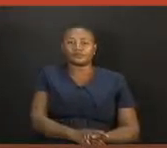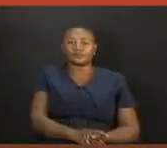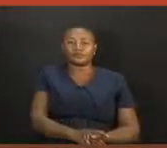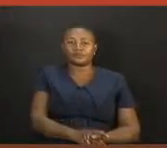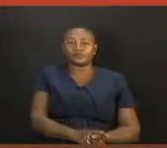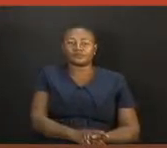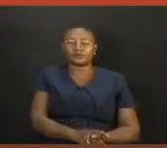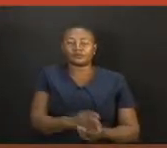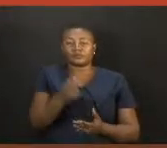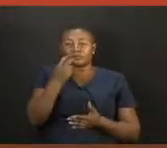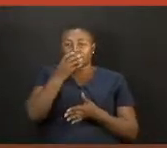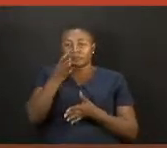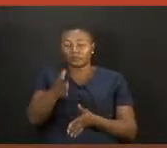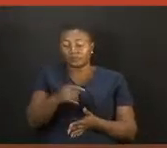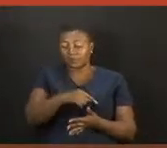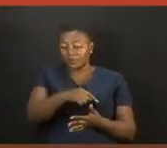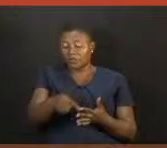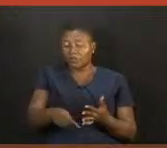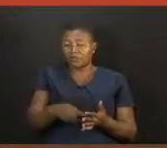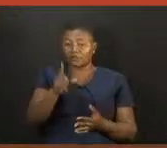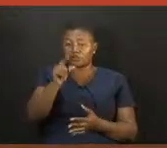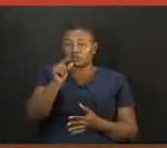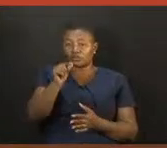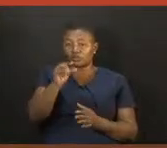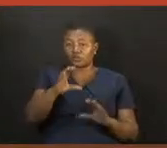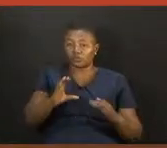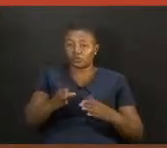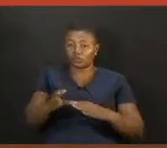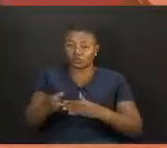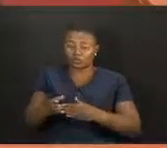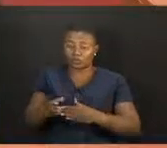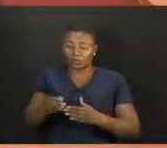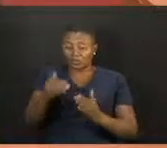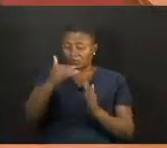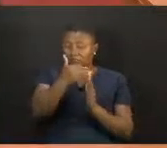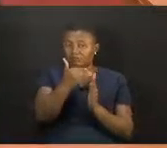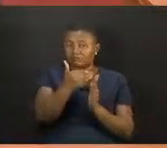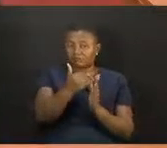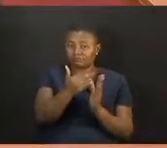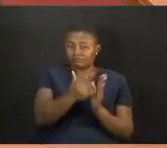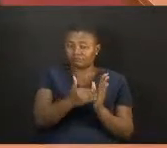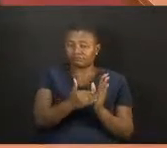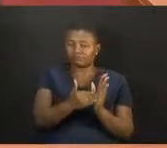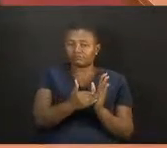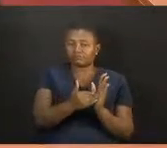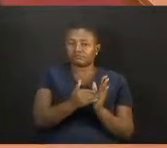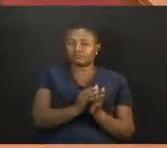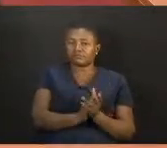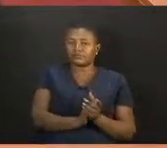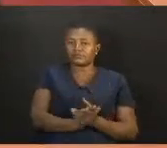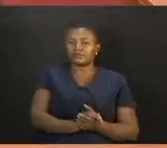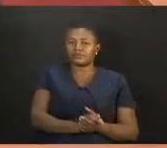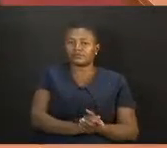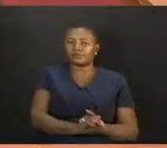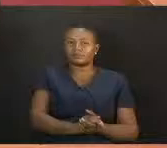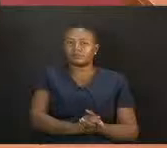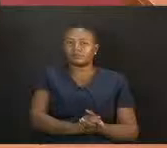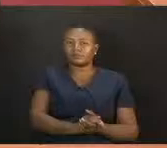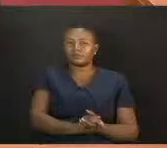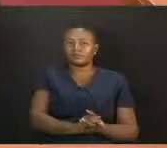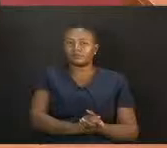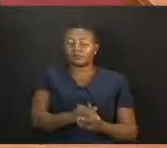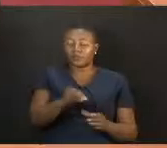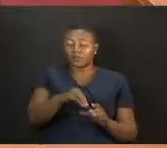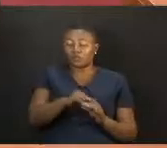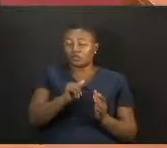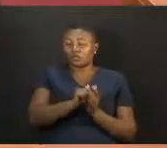Mr. Speaker, these are 20 communities that have been listed. And Mr. Speaker, in